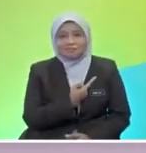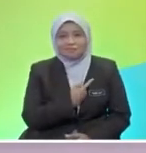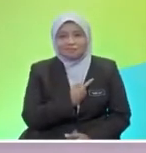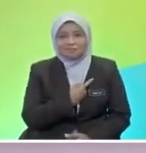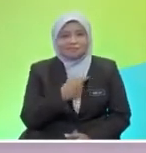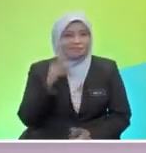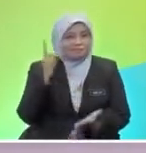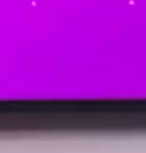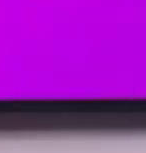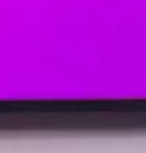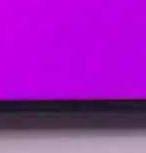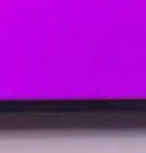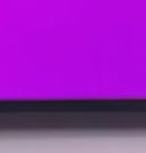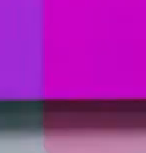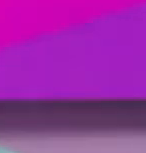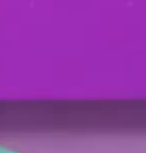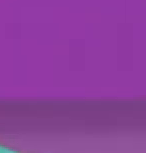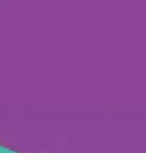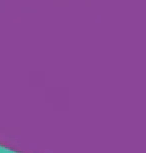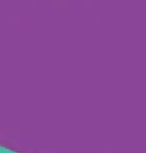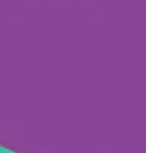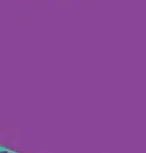teacher's profile.